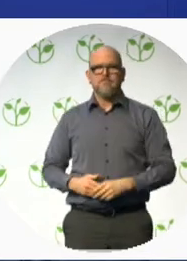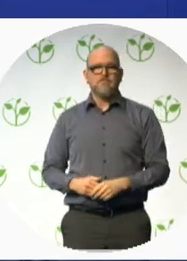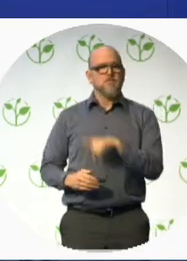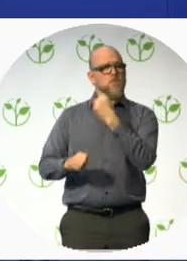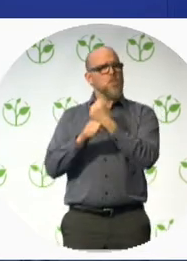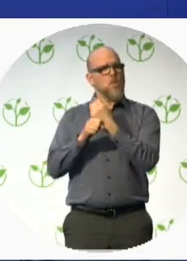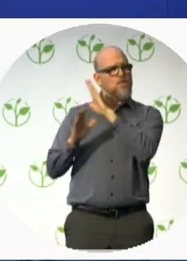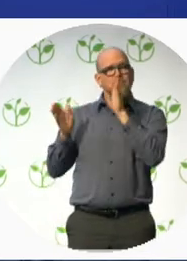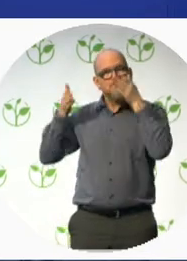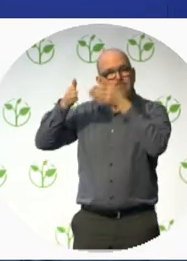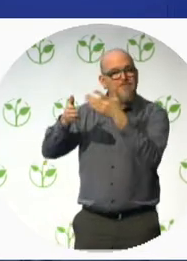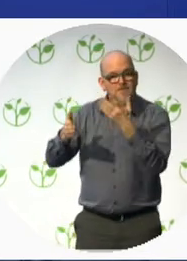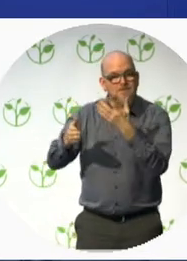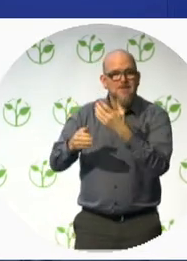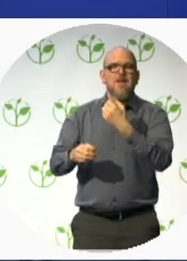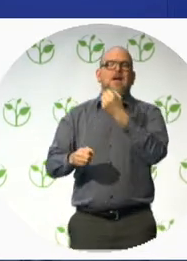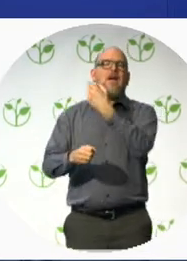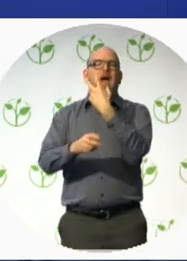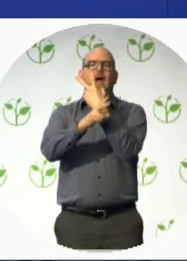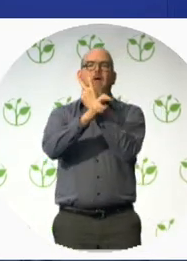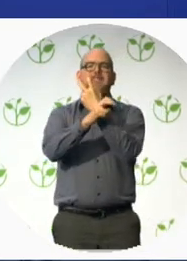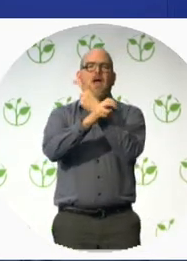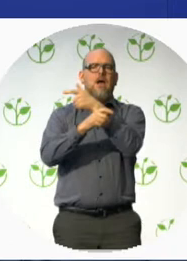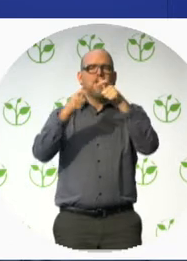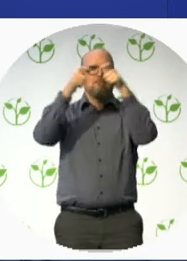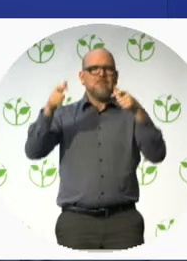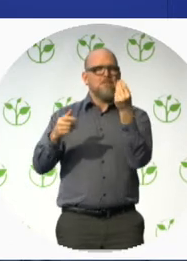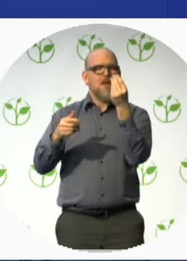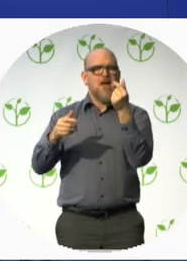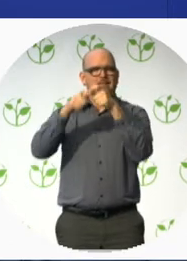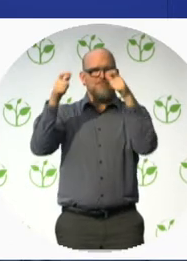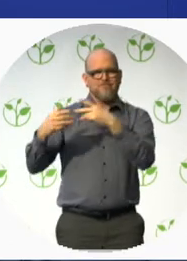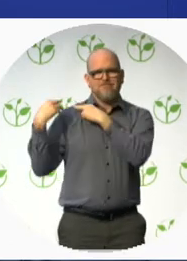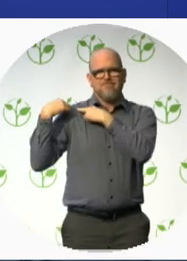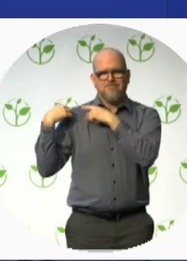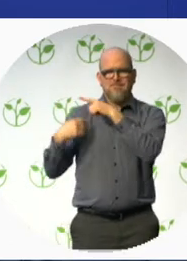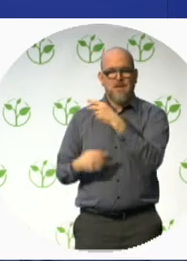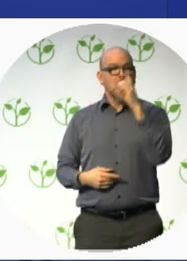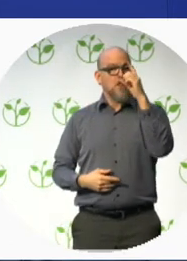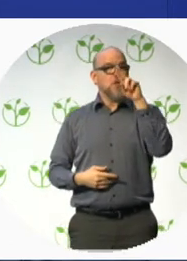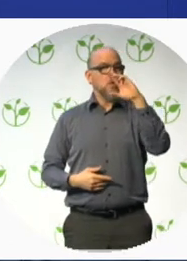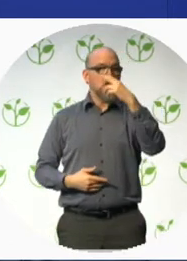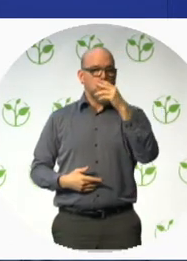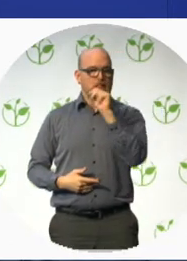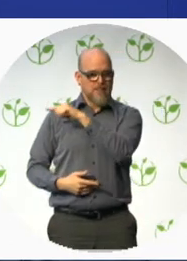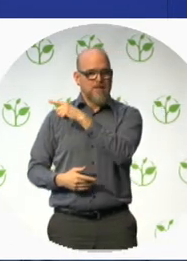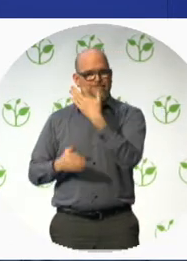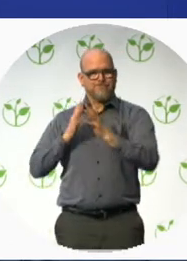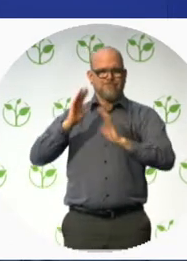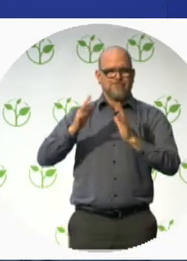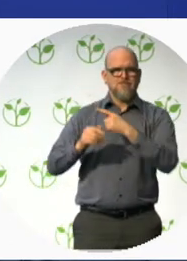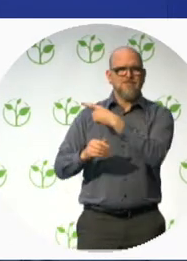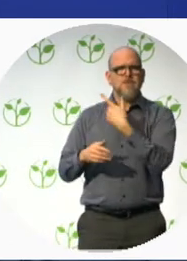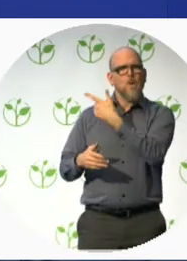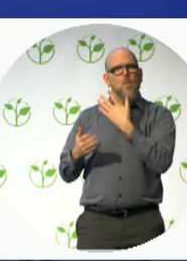banking transactions via video telephony. And we're going to try something new, so